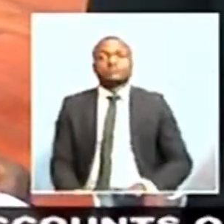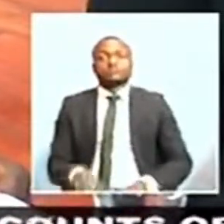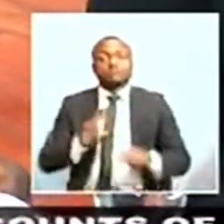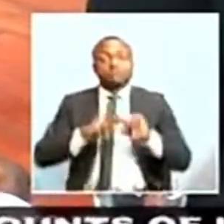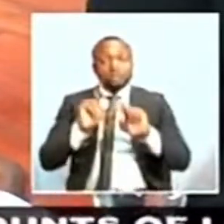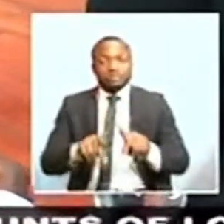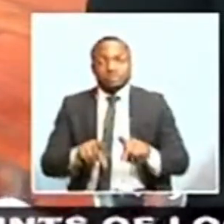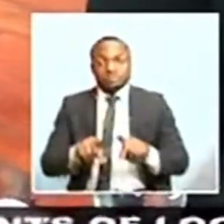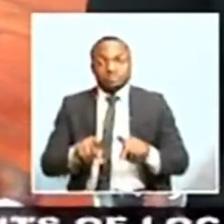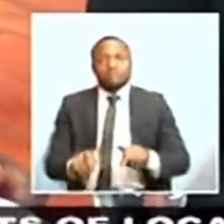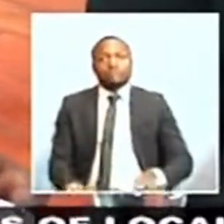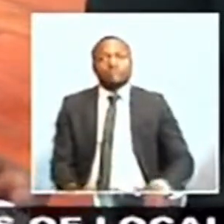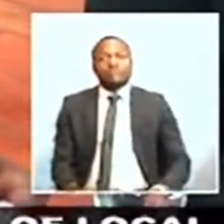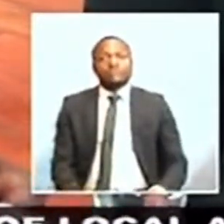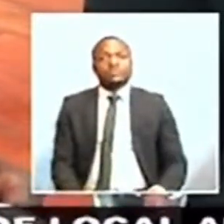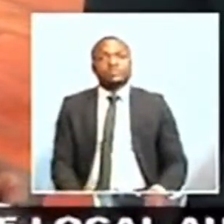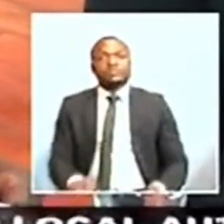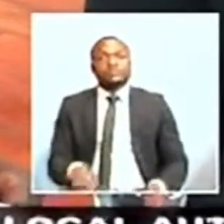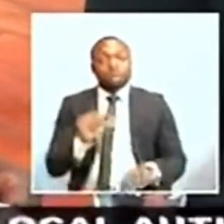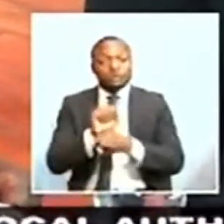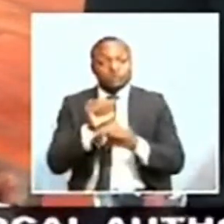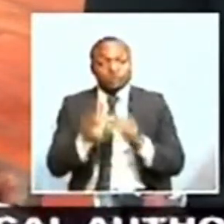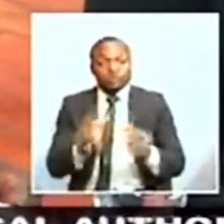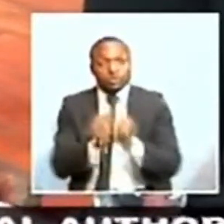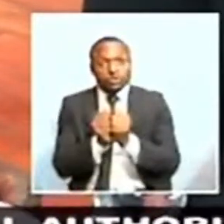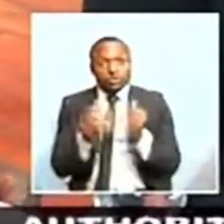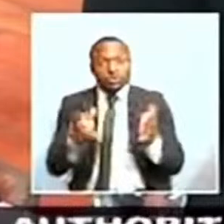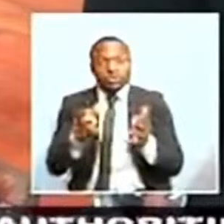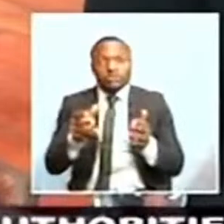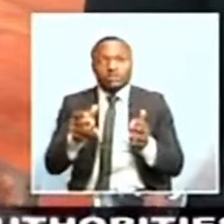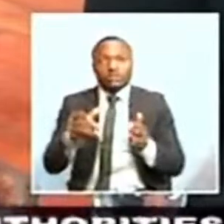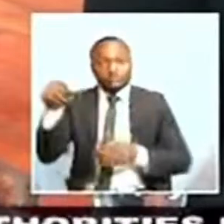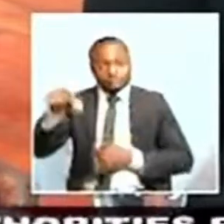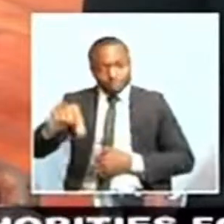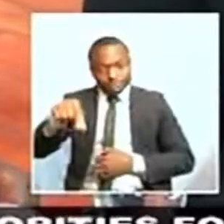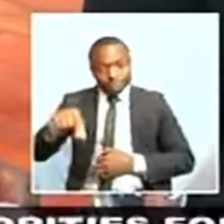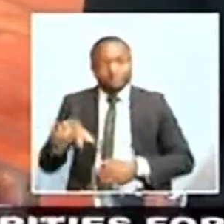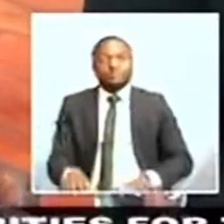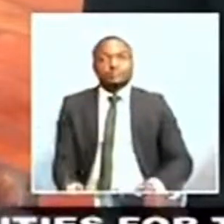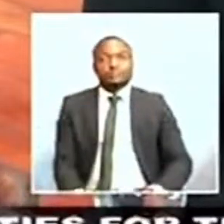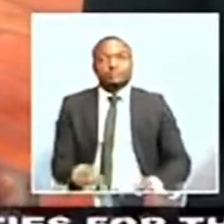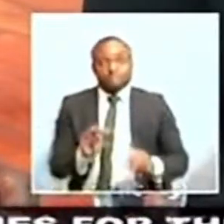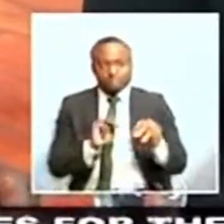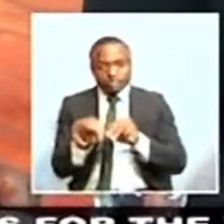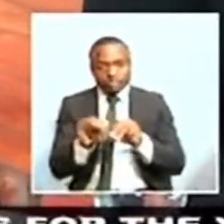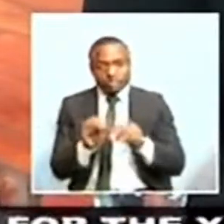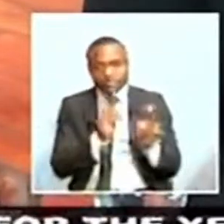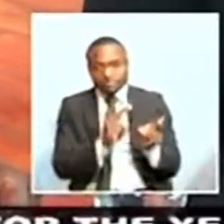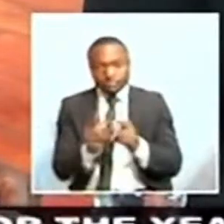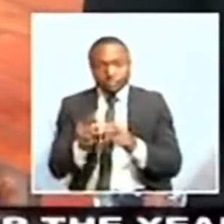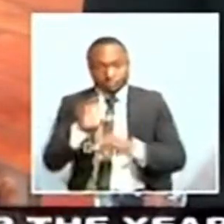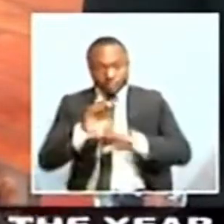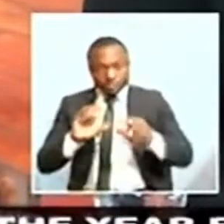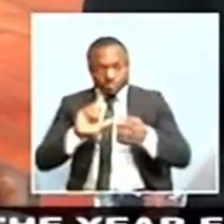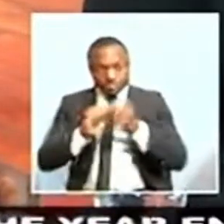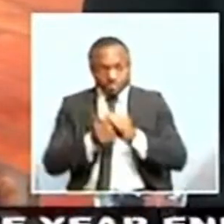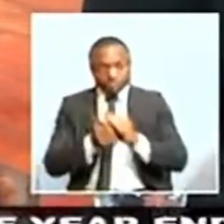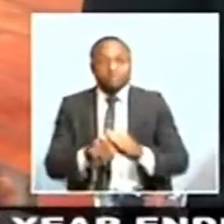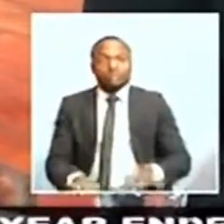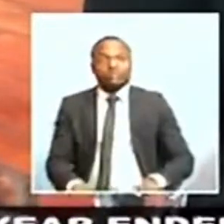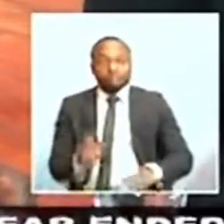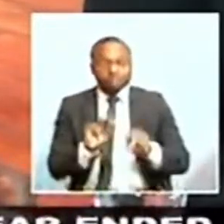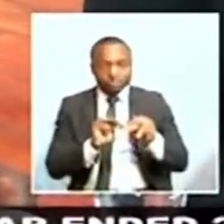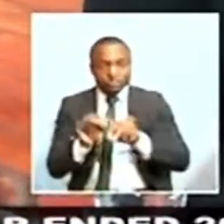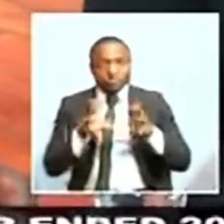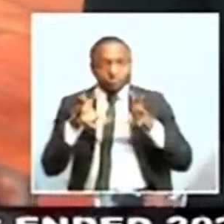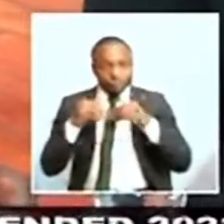Chair, the next is employees without requisite qualification. Management response, cause of the query.